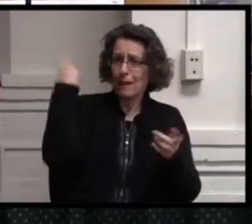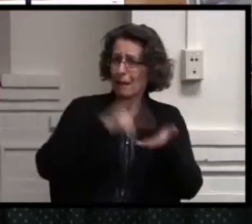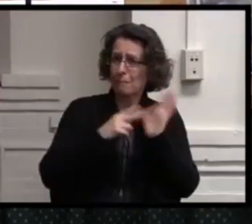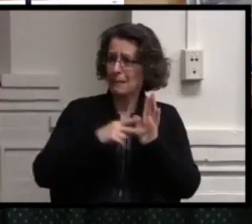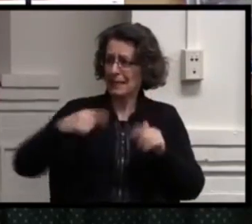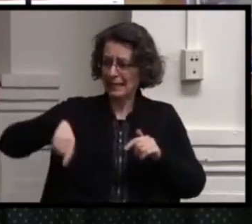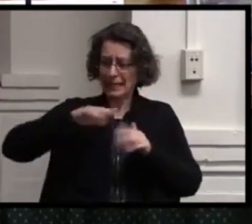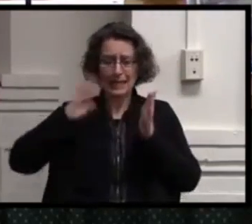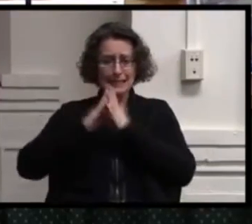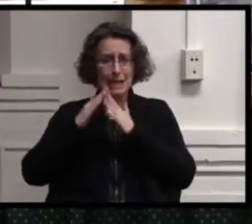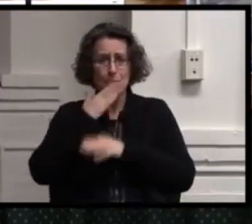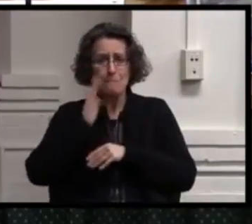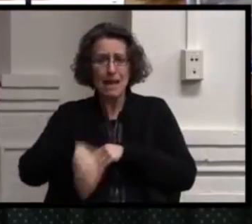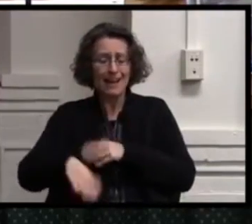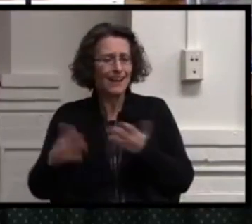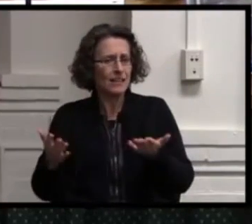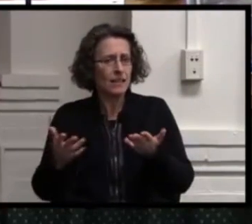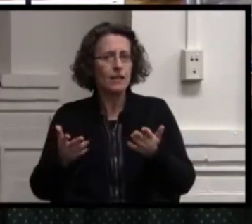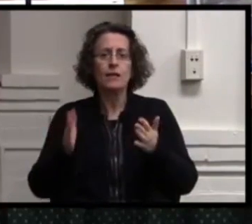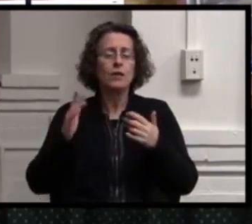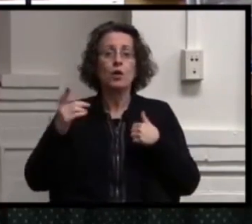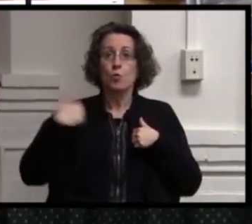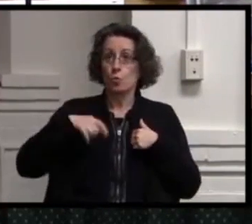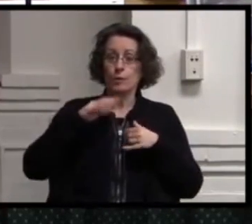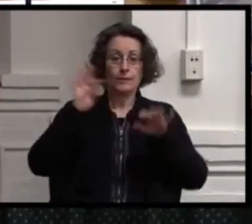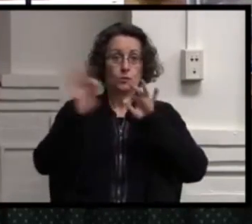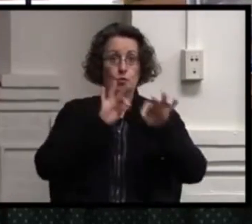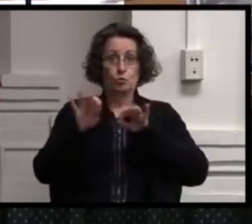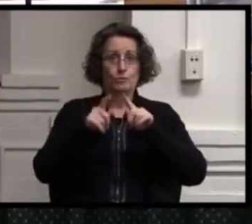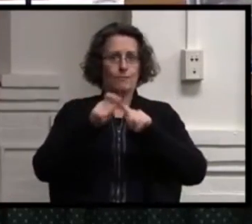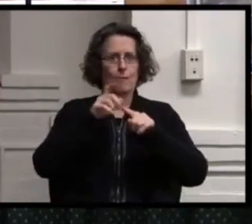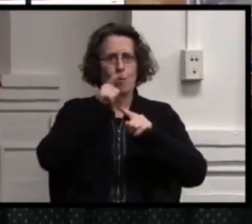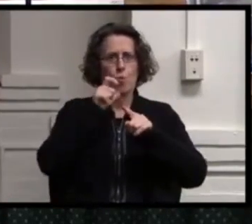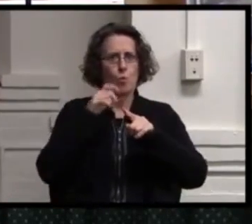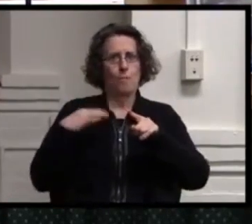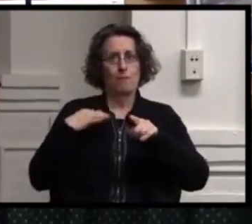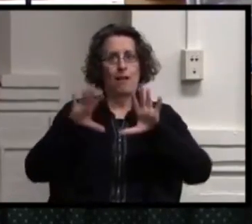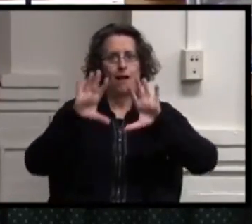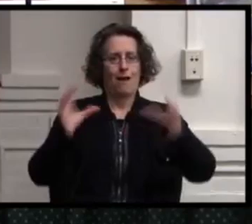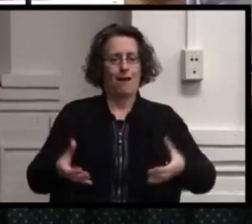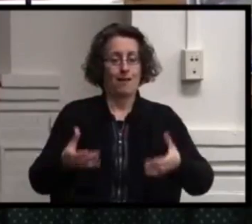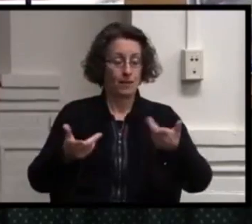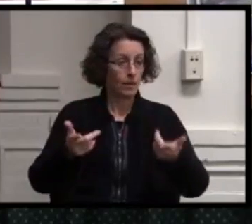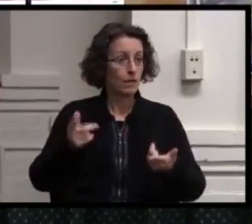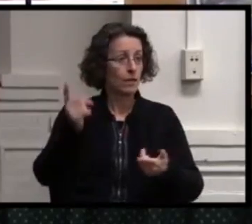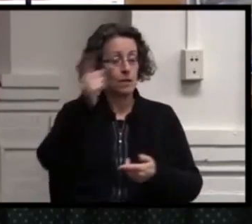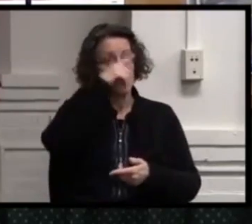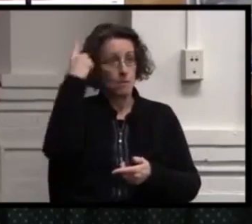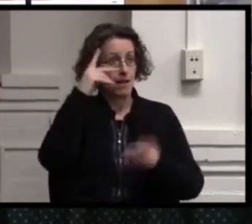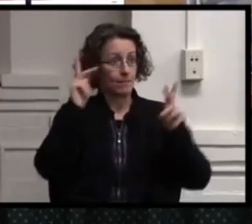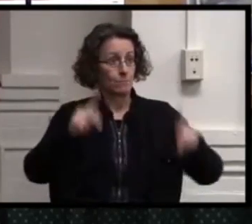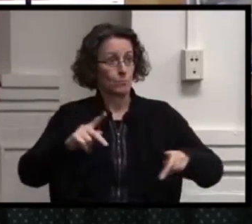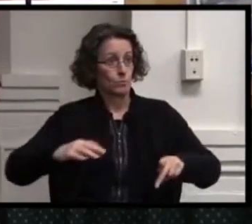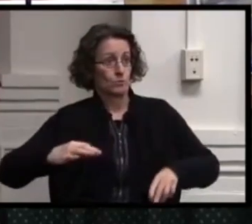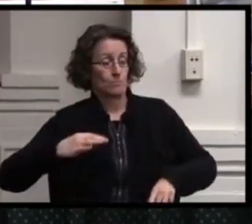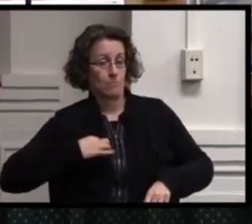employee by whoever applies. And if an African American applies and